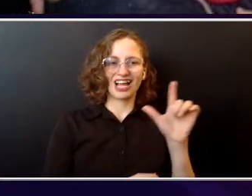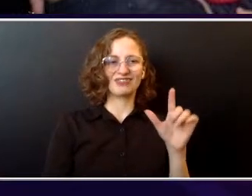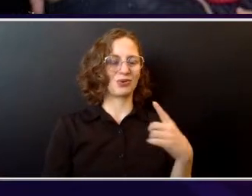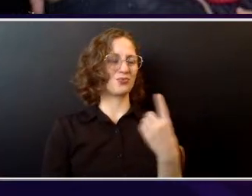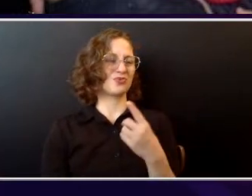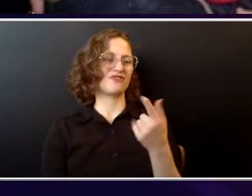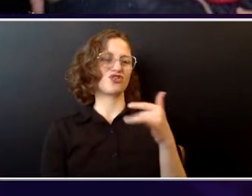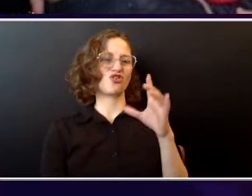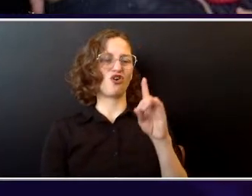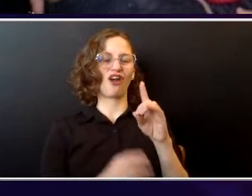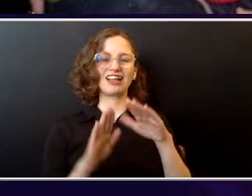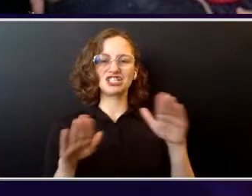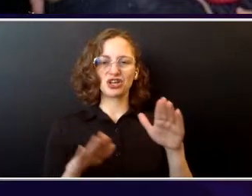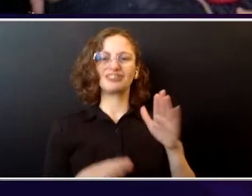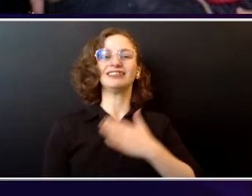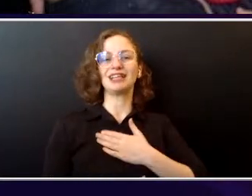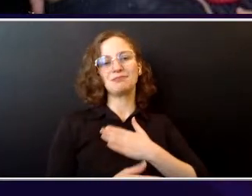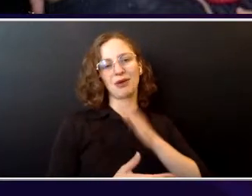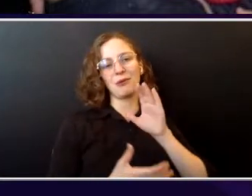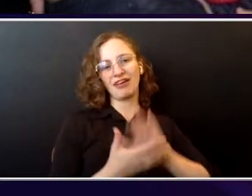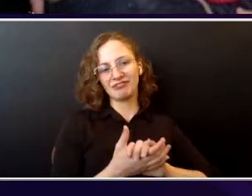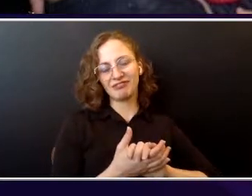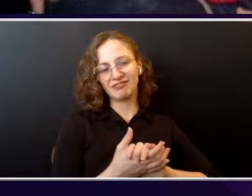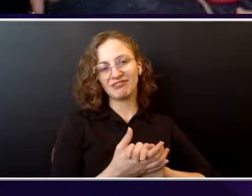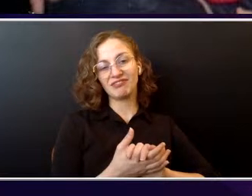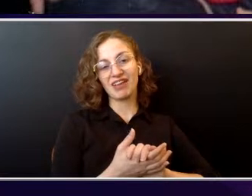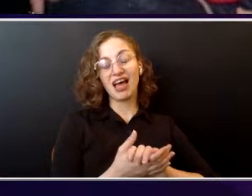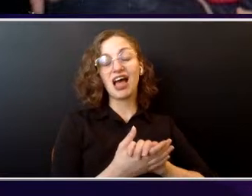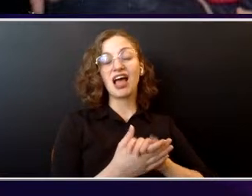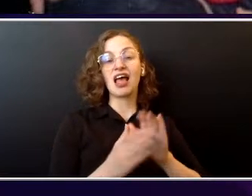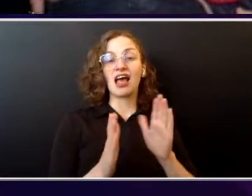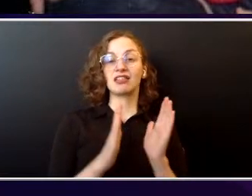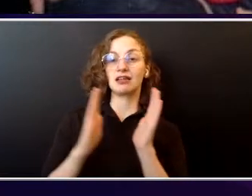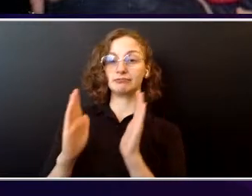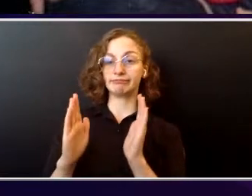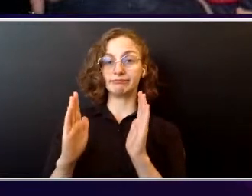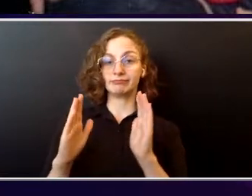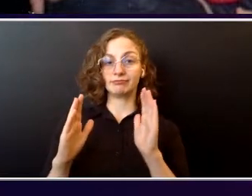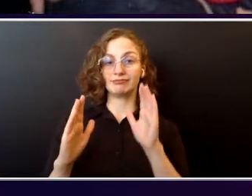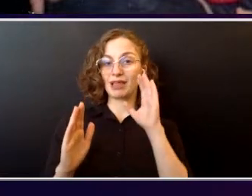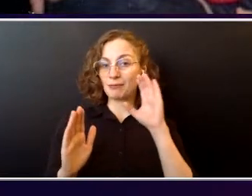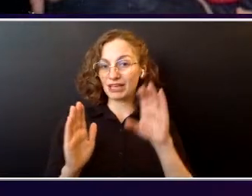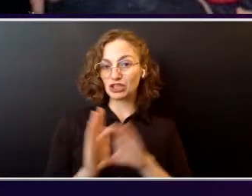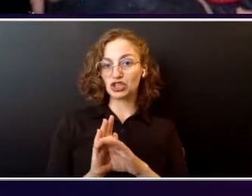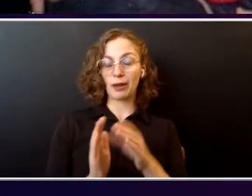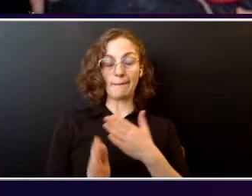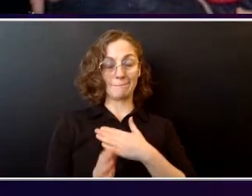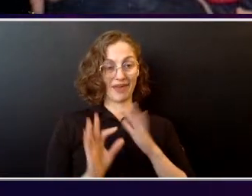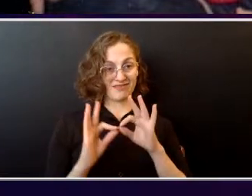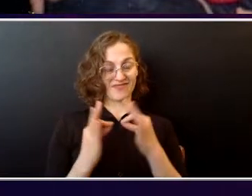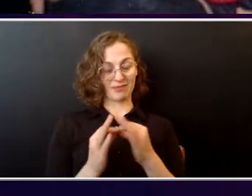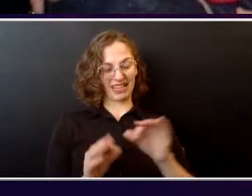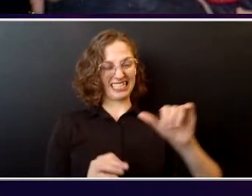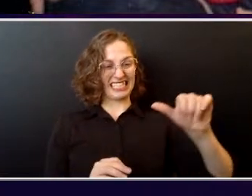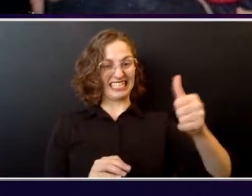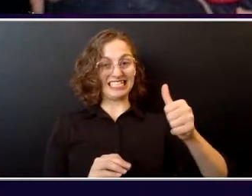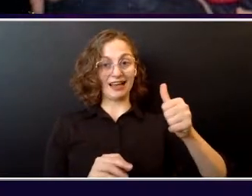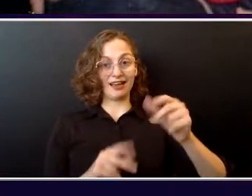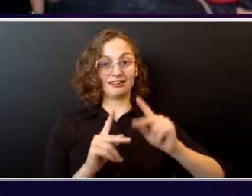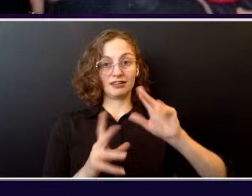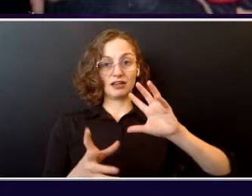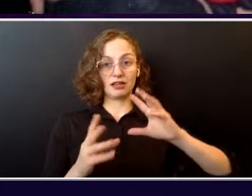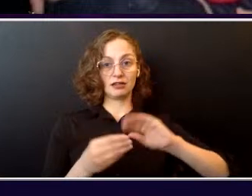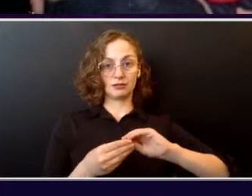wife. And to the right I've come from a family of 10. You have 9 siblings?